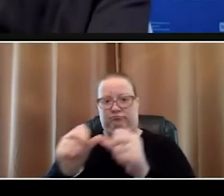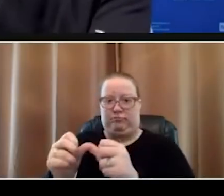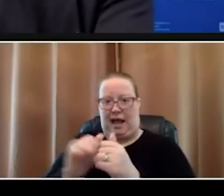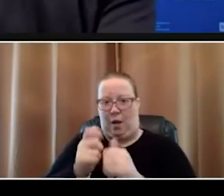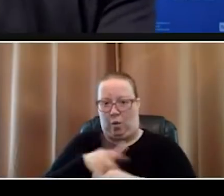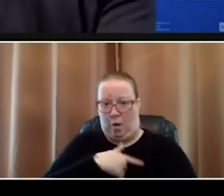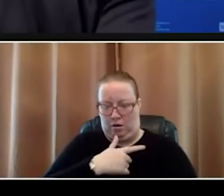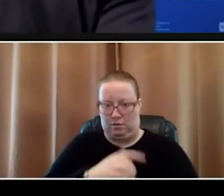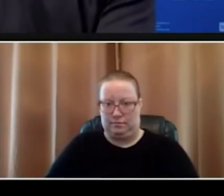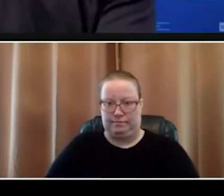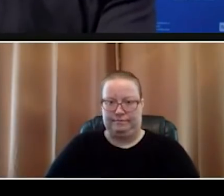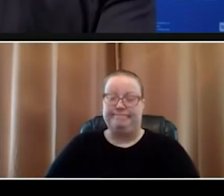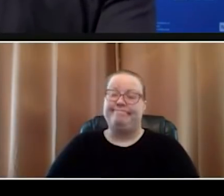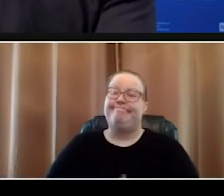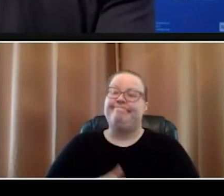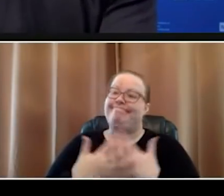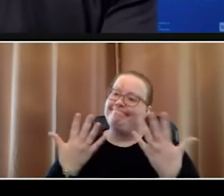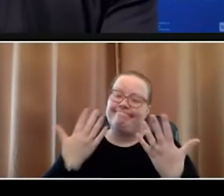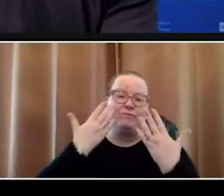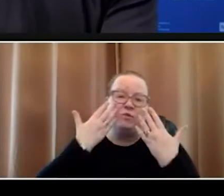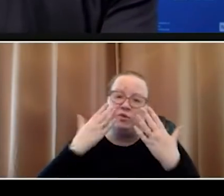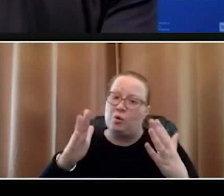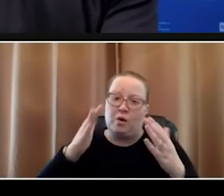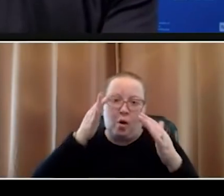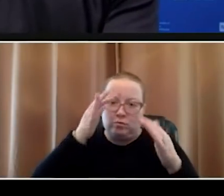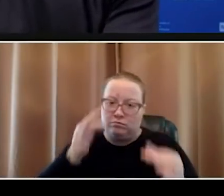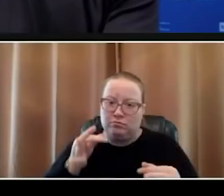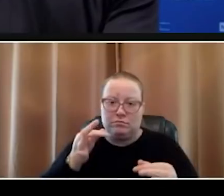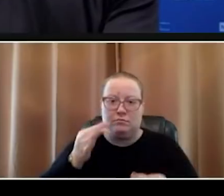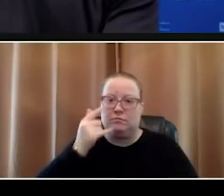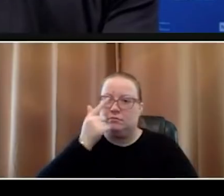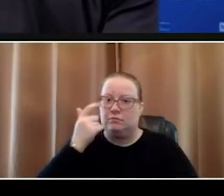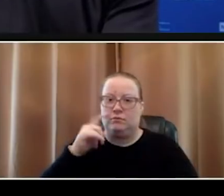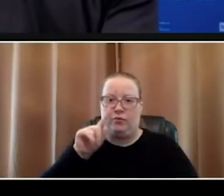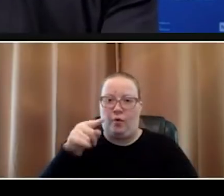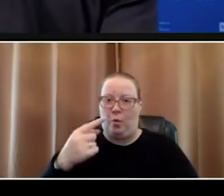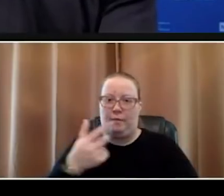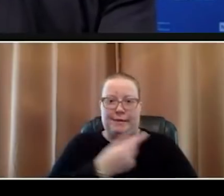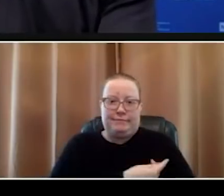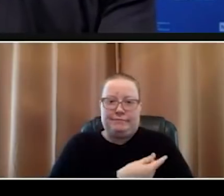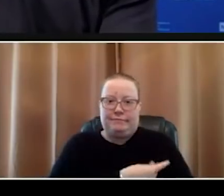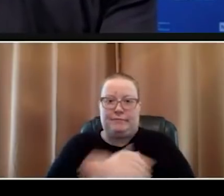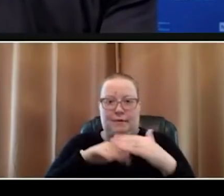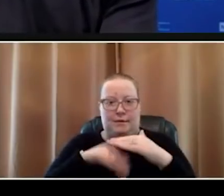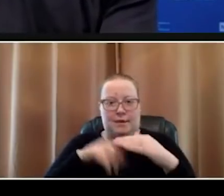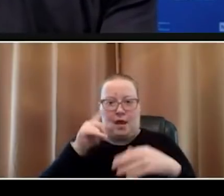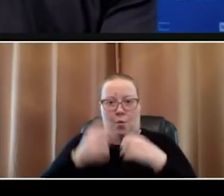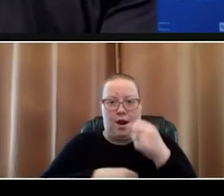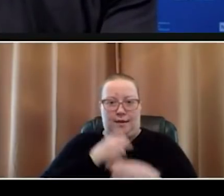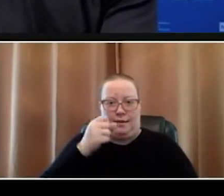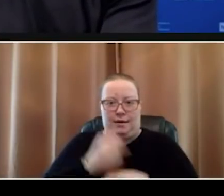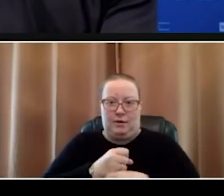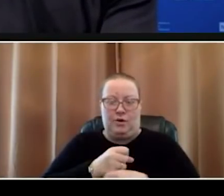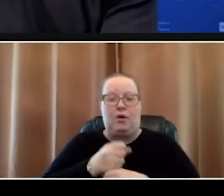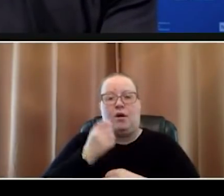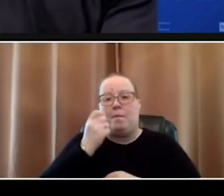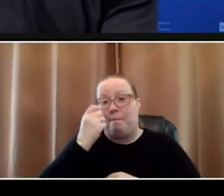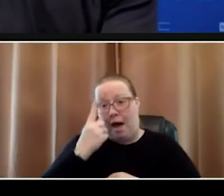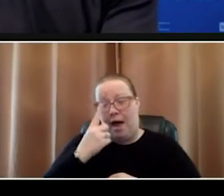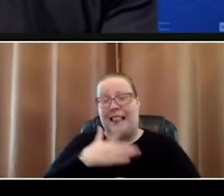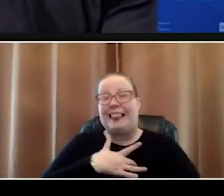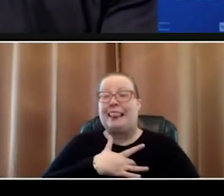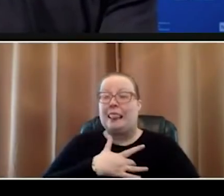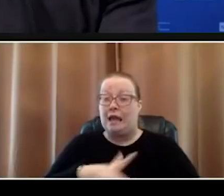don't know for sure, because we've only been doing this for less than a year, but it is likely that it would be at least